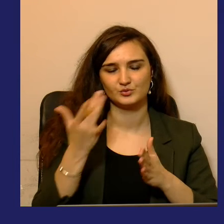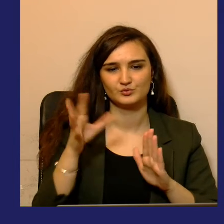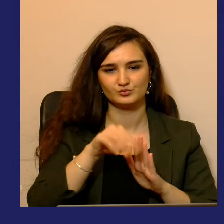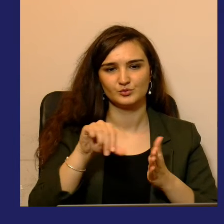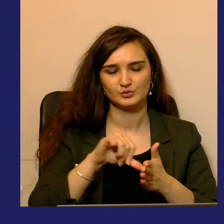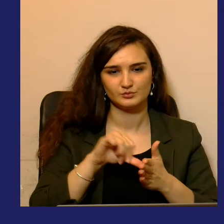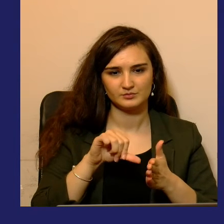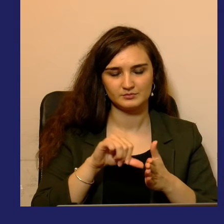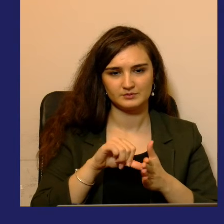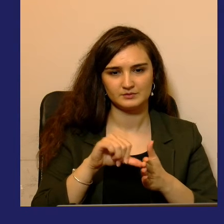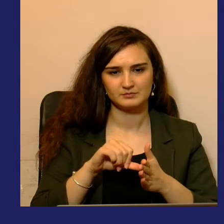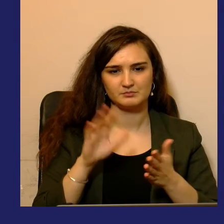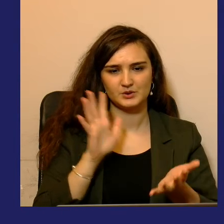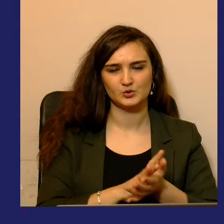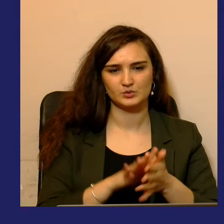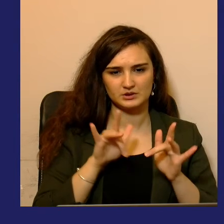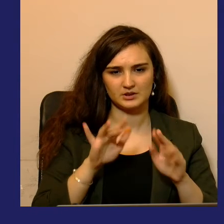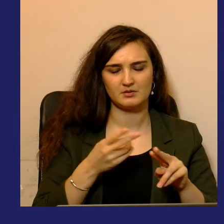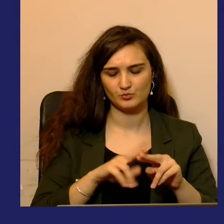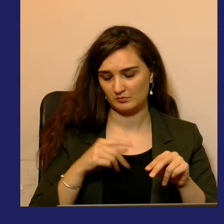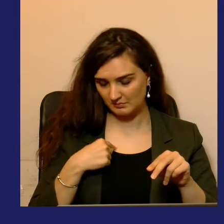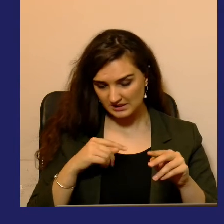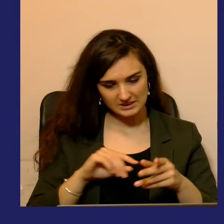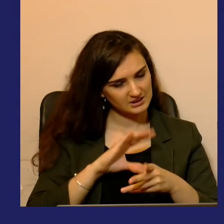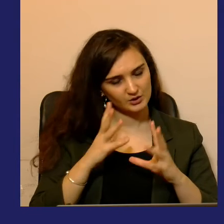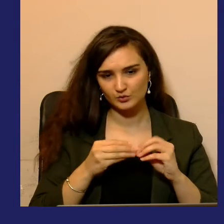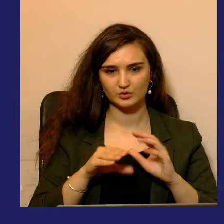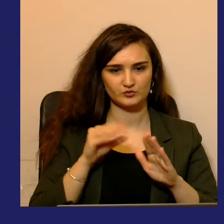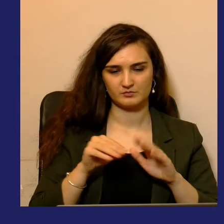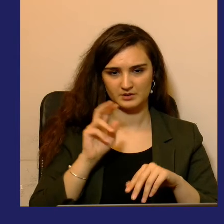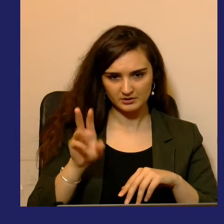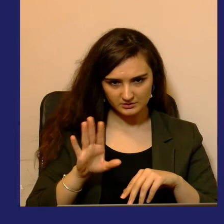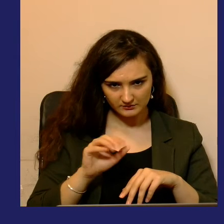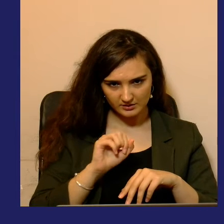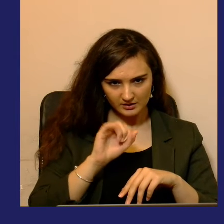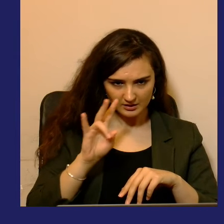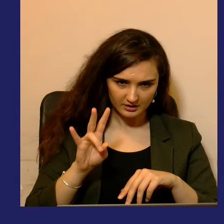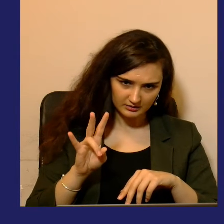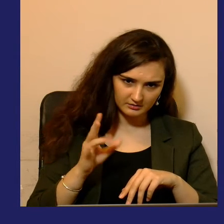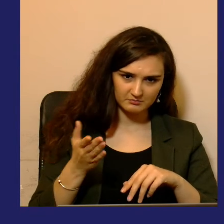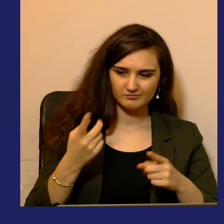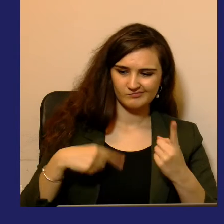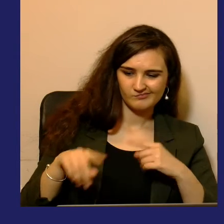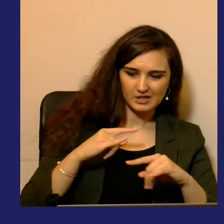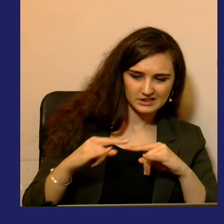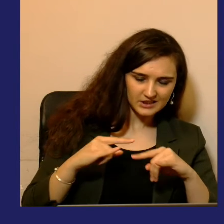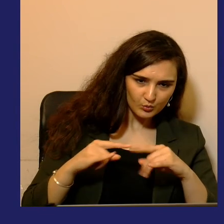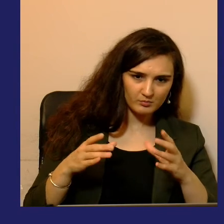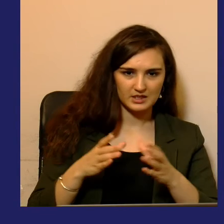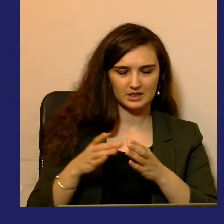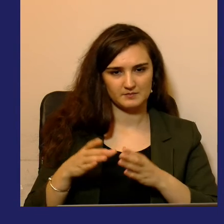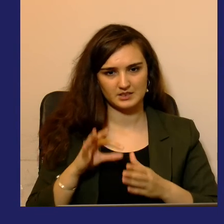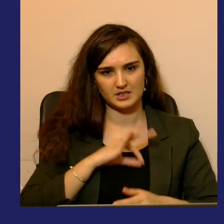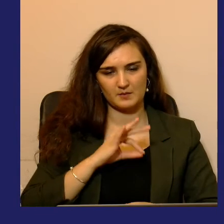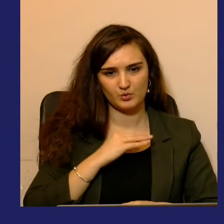vote, or we're simply going to vote for populist outsiders who are charismatic and you